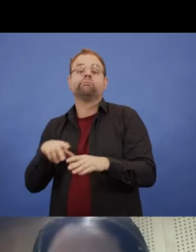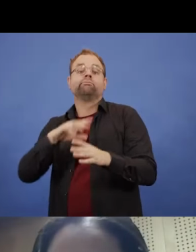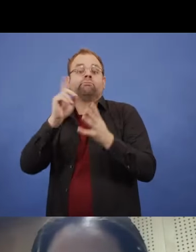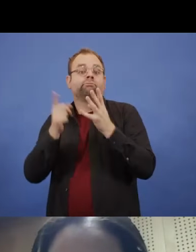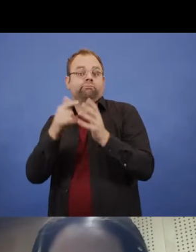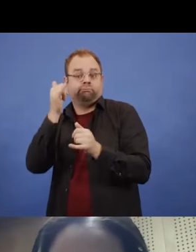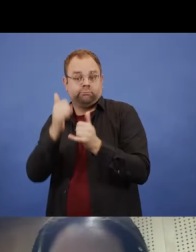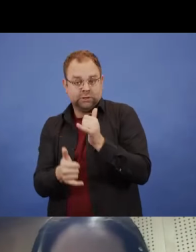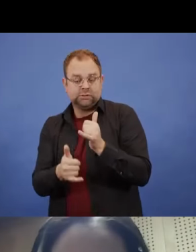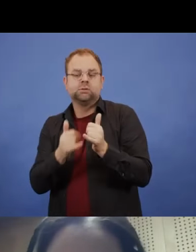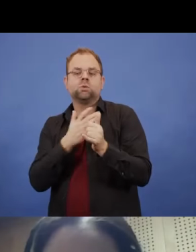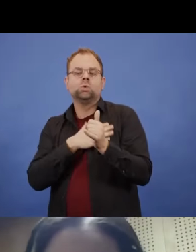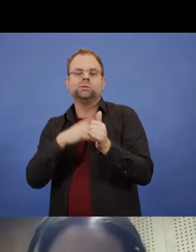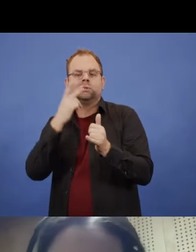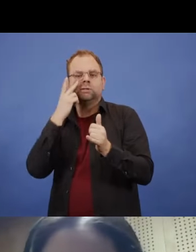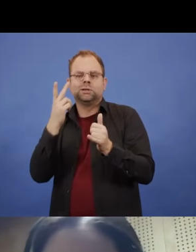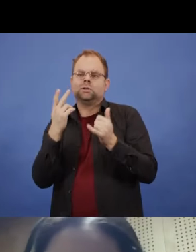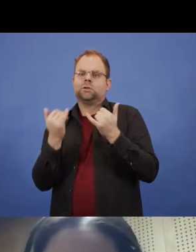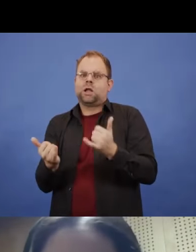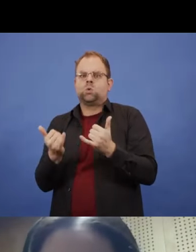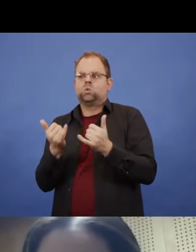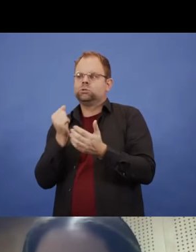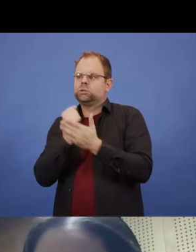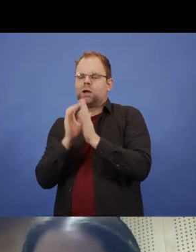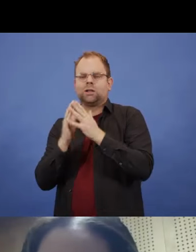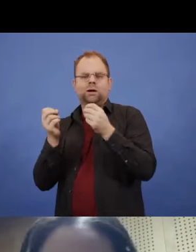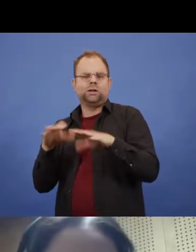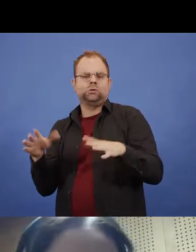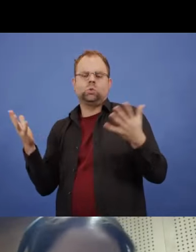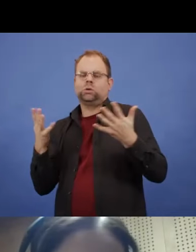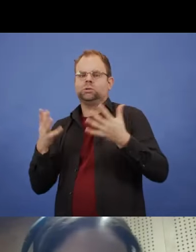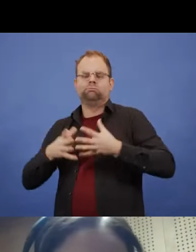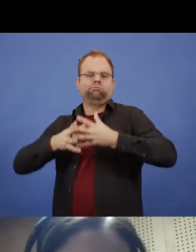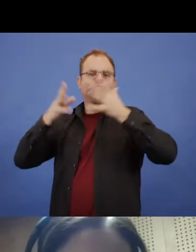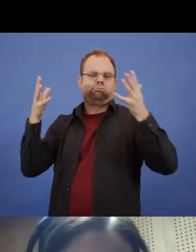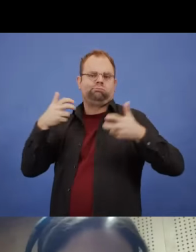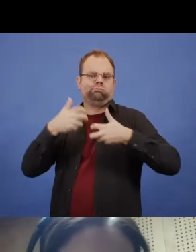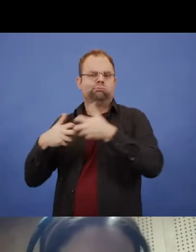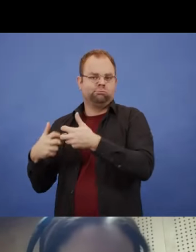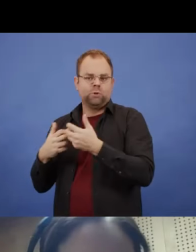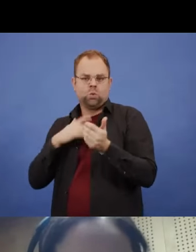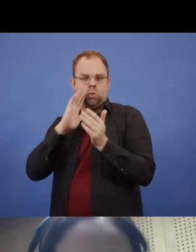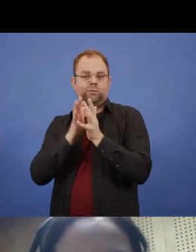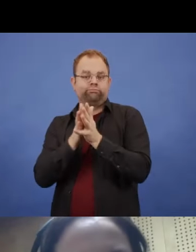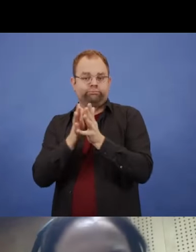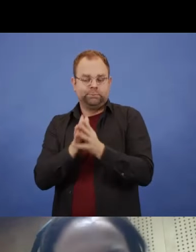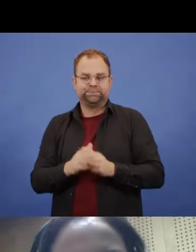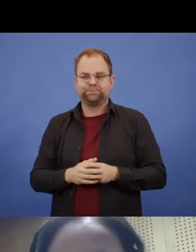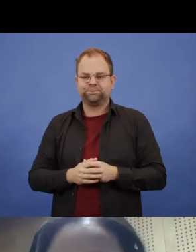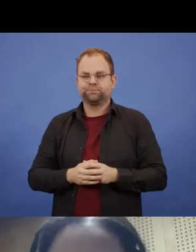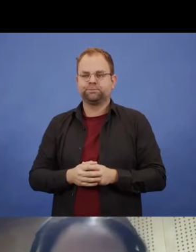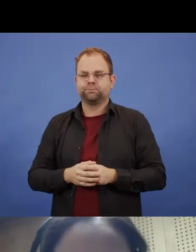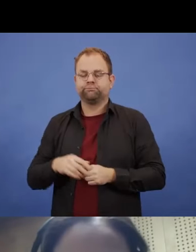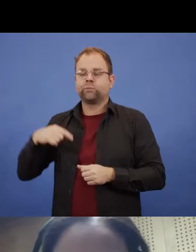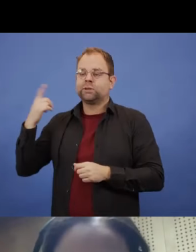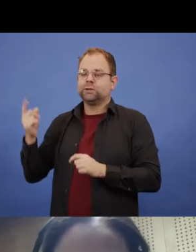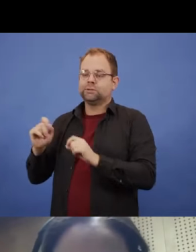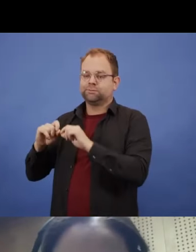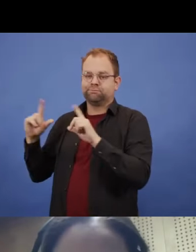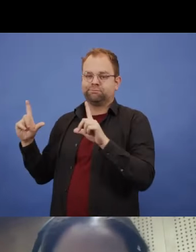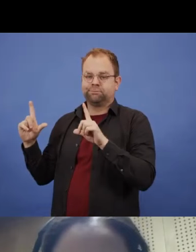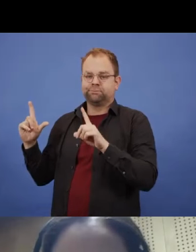often described as, well, they're normally understood as meaning slightly different concepts, but in international